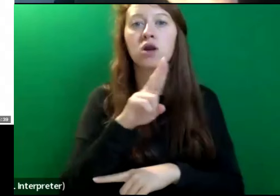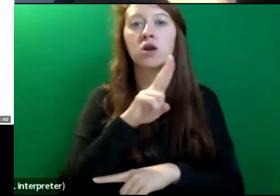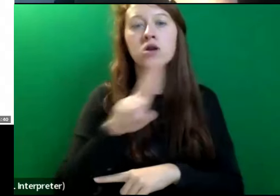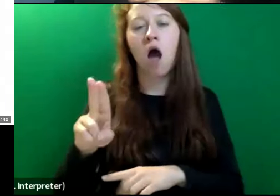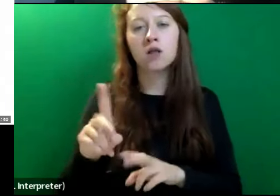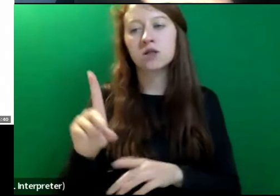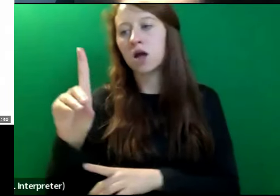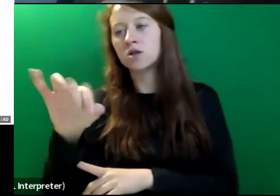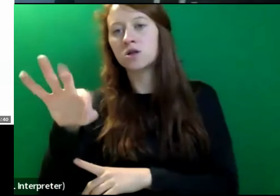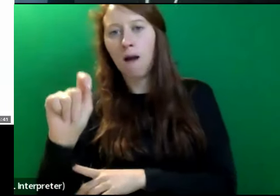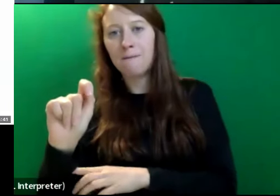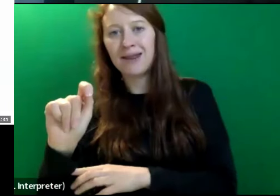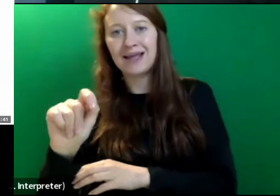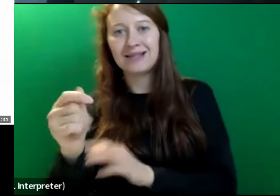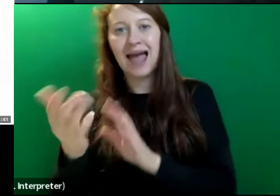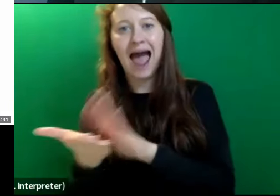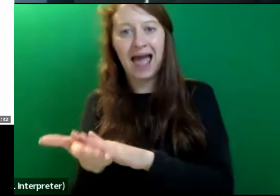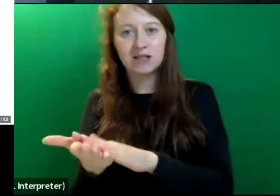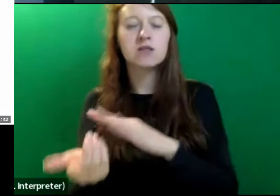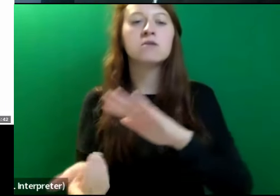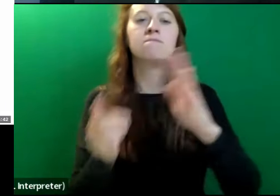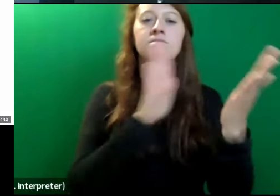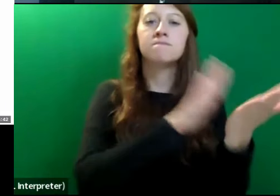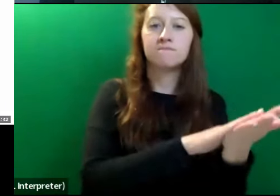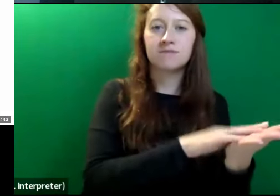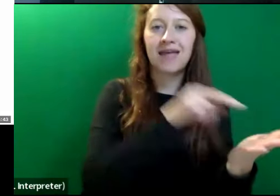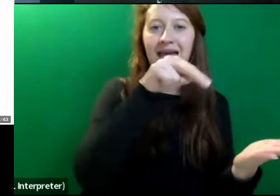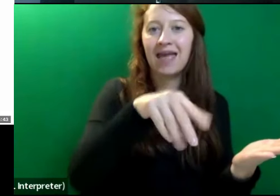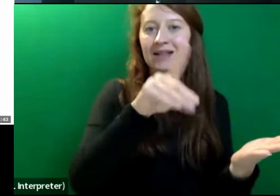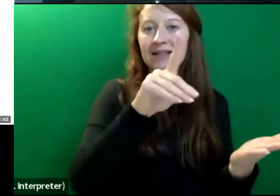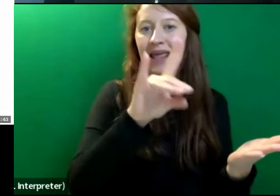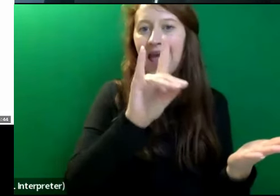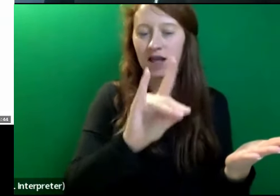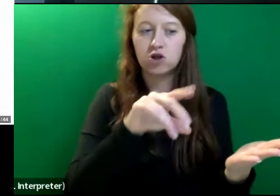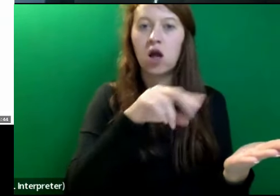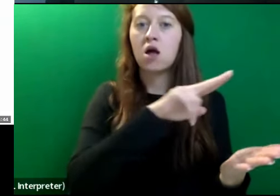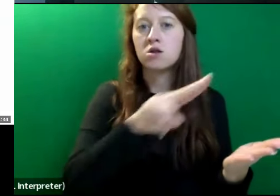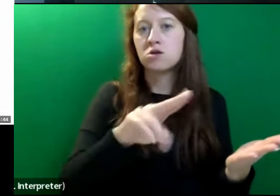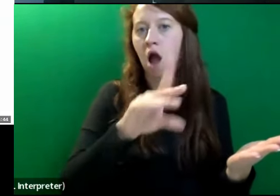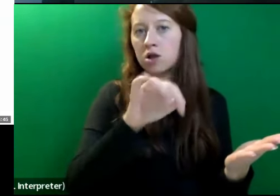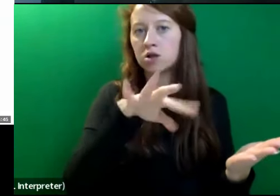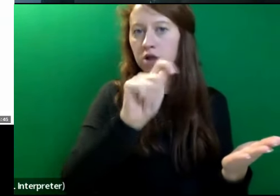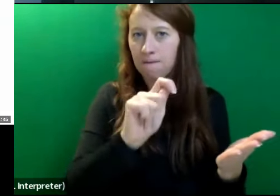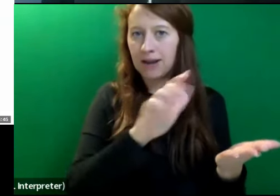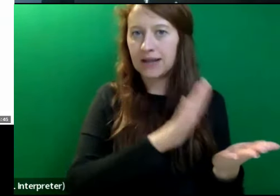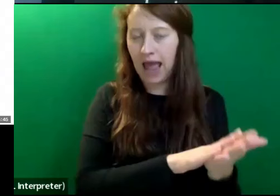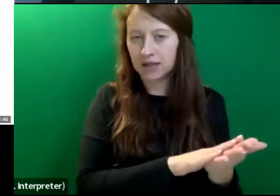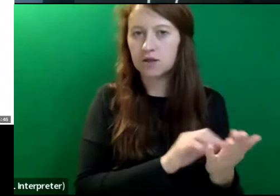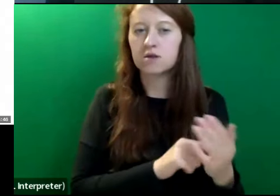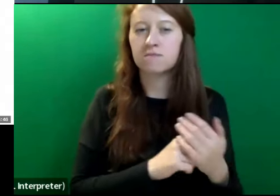So it's a distribution of grammatical classes across the non-dominant hand. So I'll give you a second to have a look at this one.